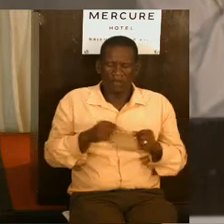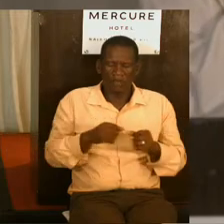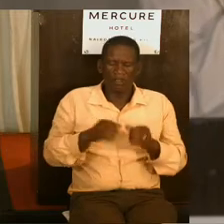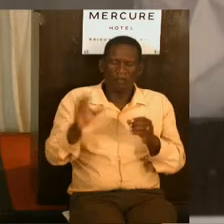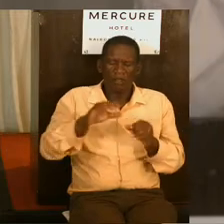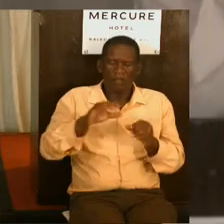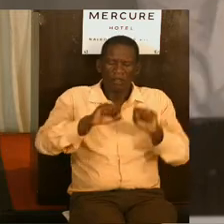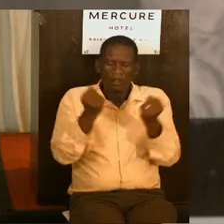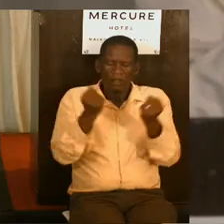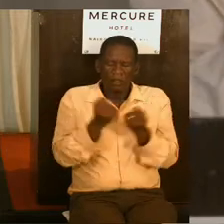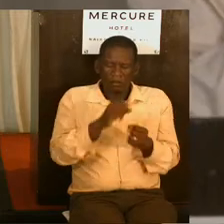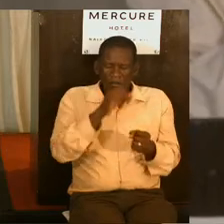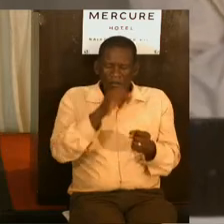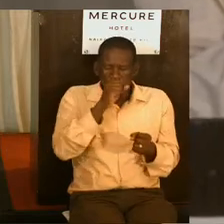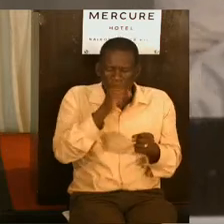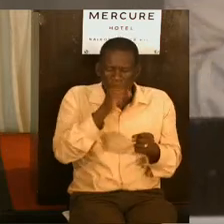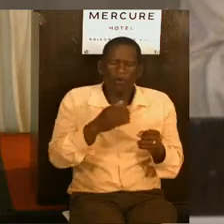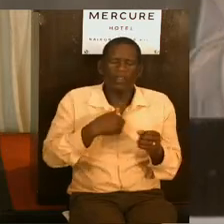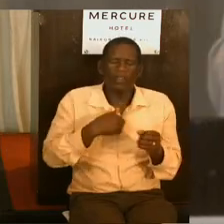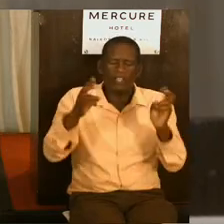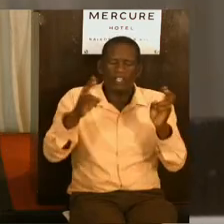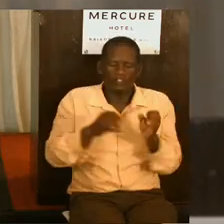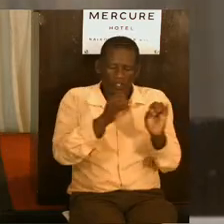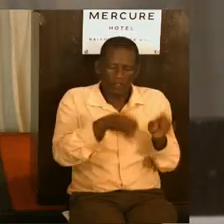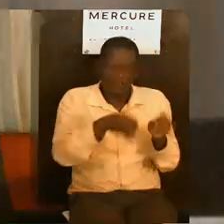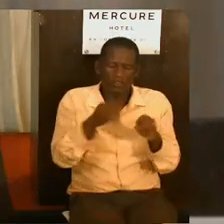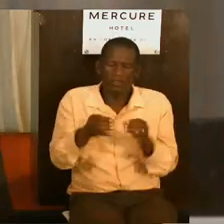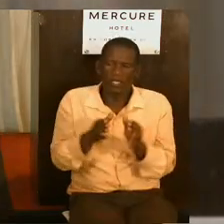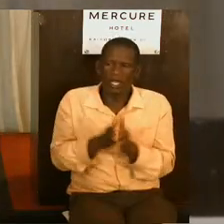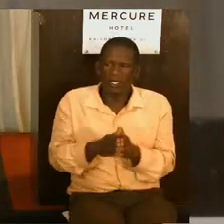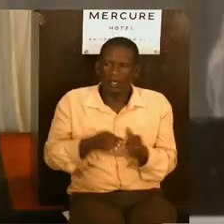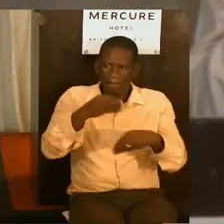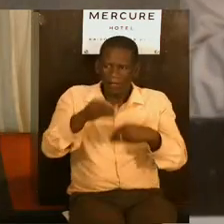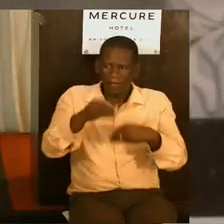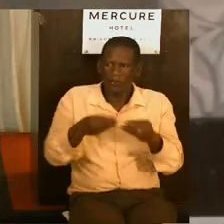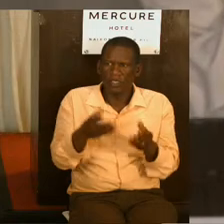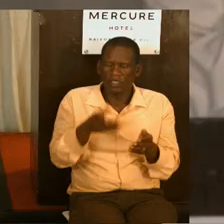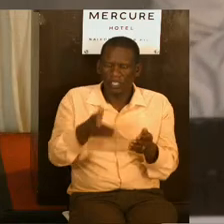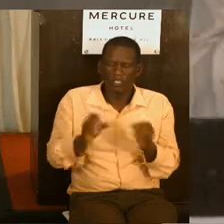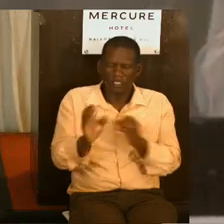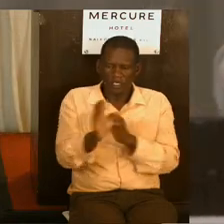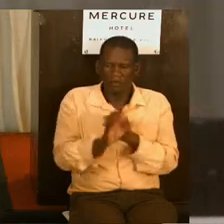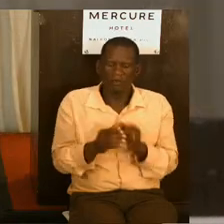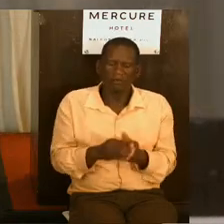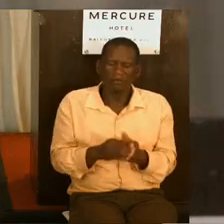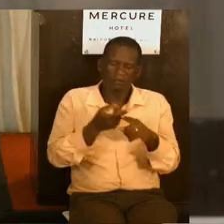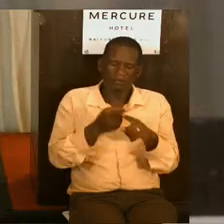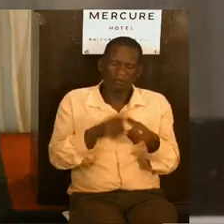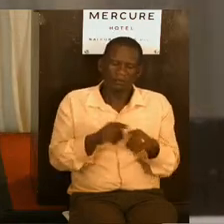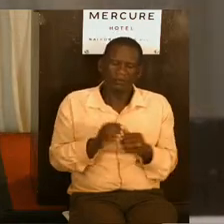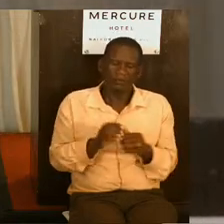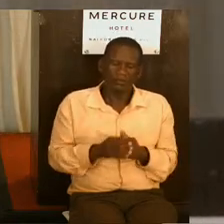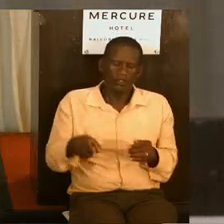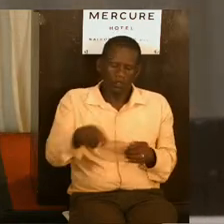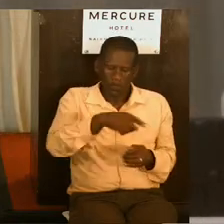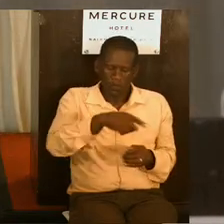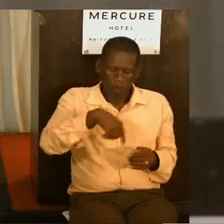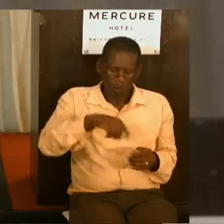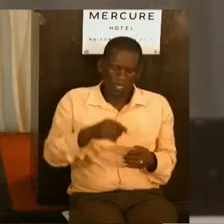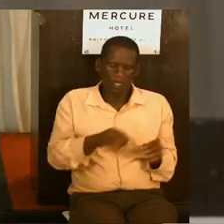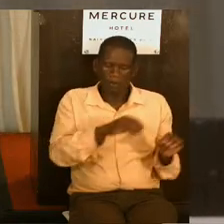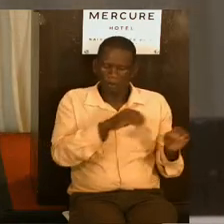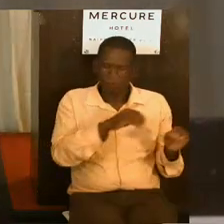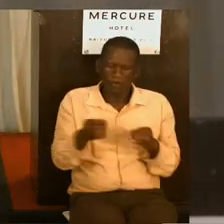Civil Society or there is issue of individualism and materialism in this country then we had the we